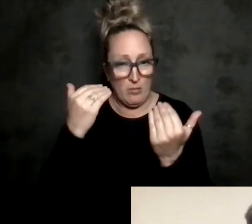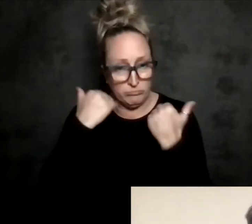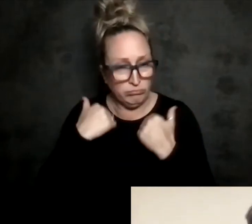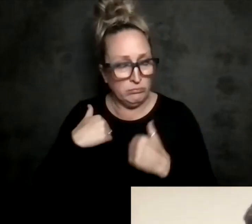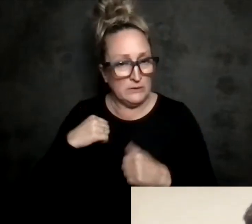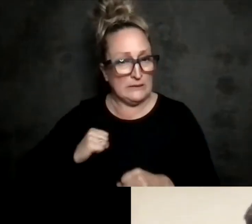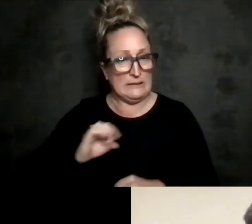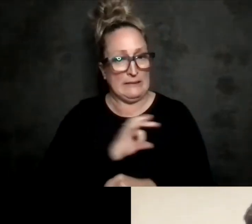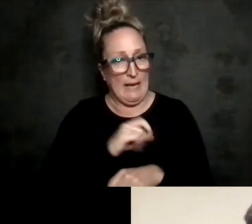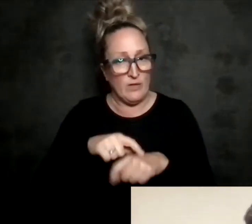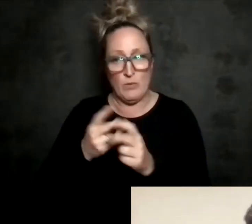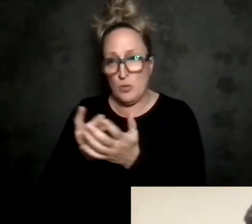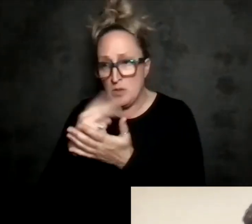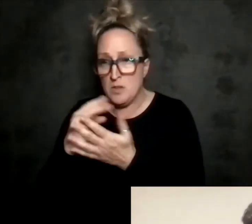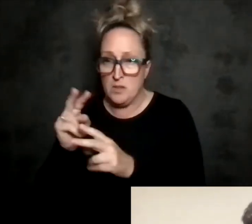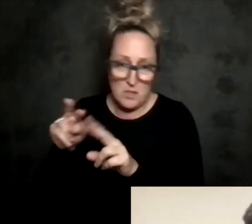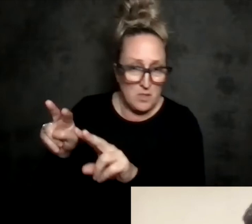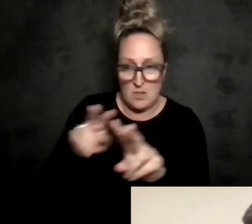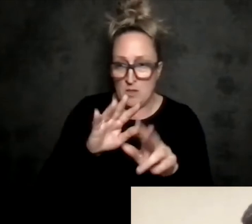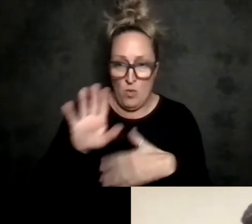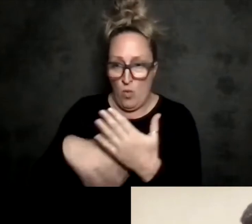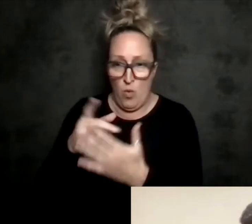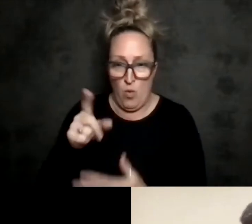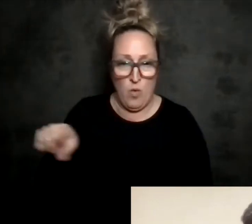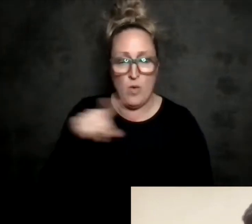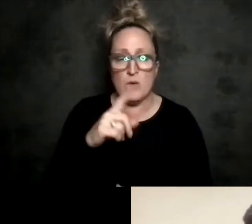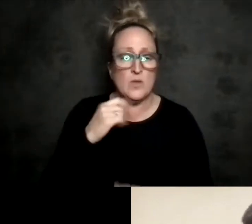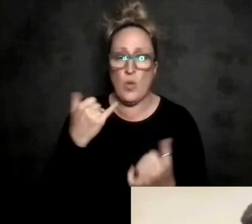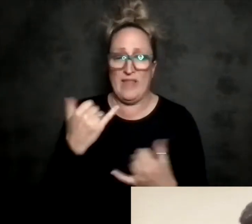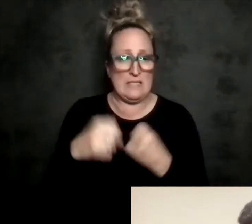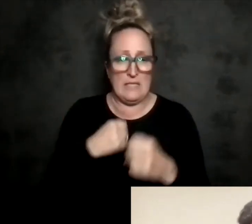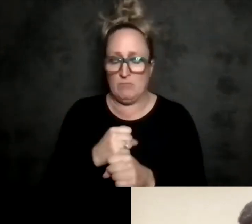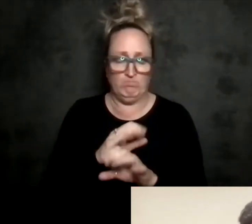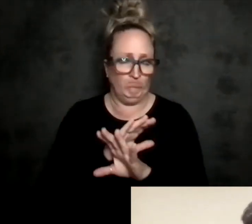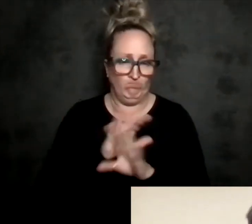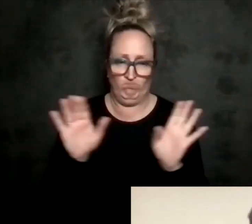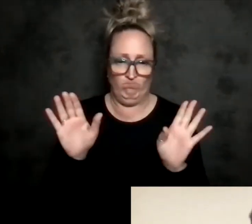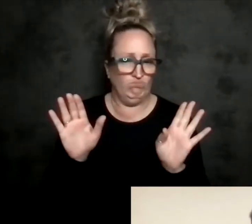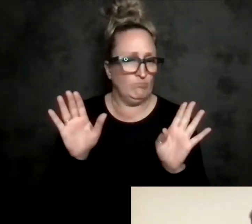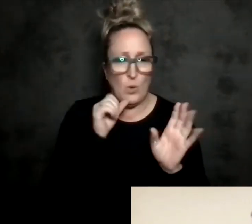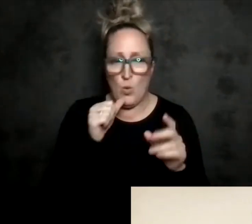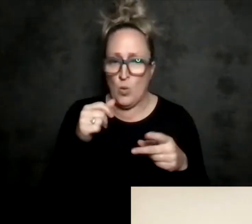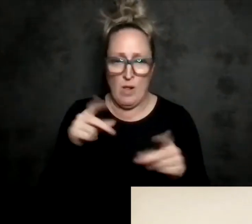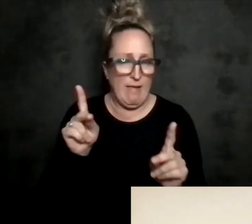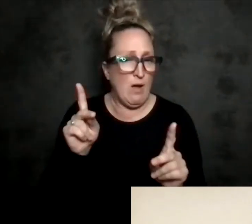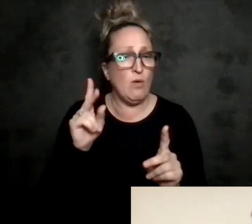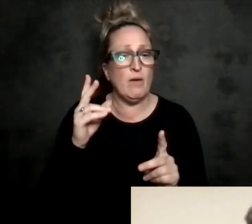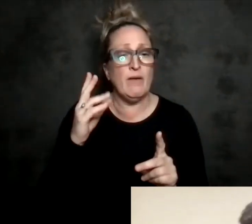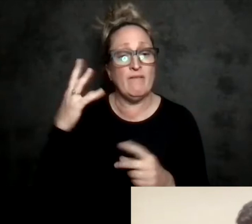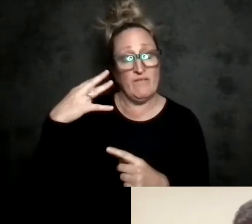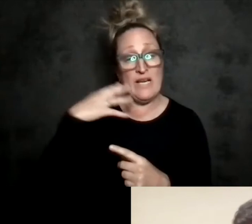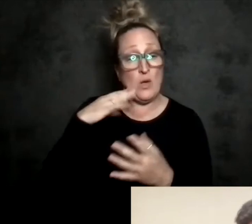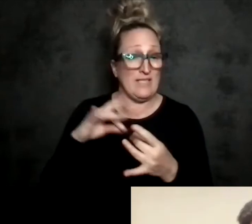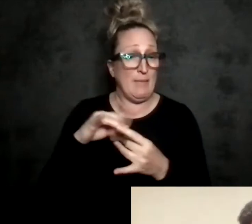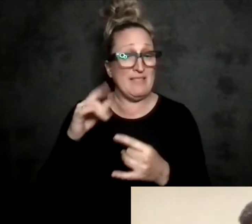time to review all the video statements. So this year, we will not be allowing video statements in the